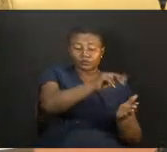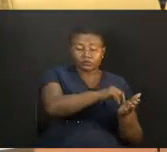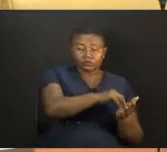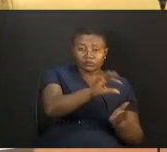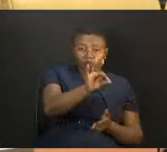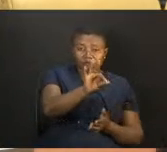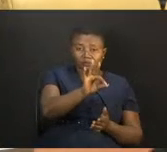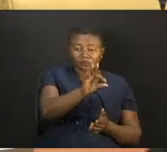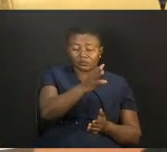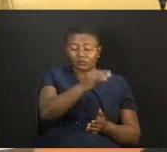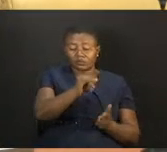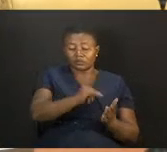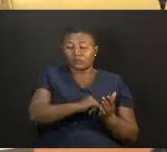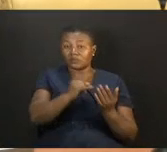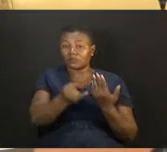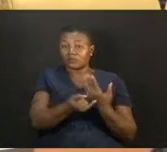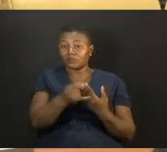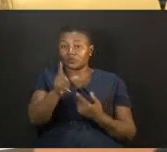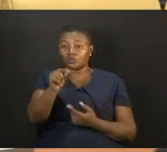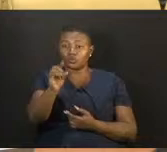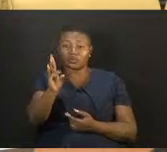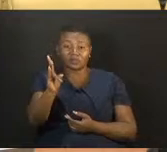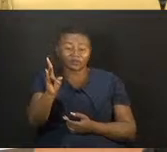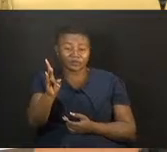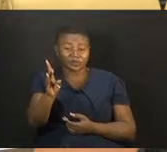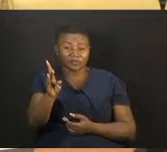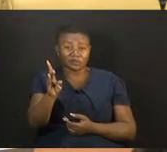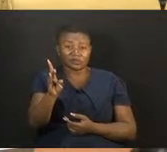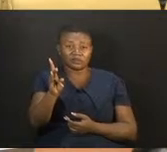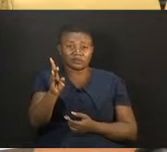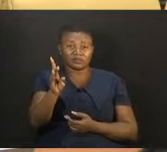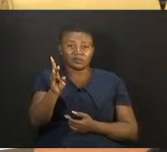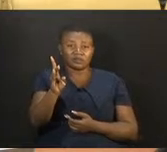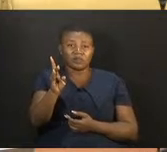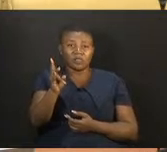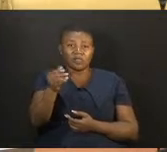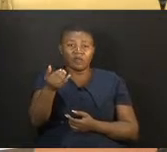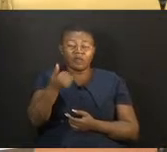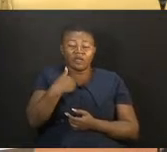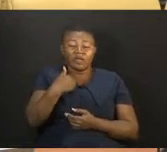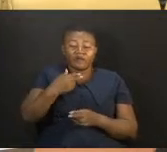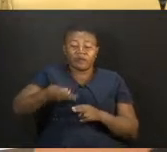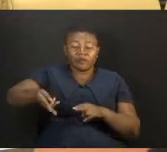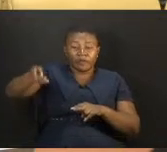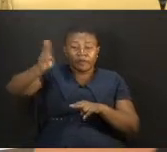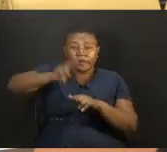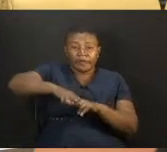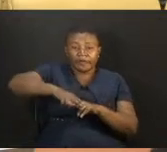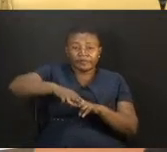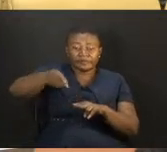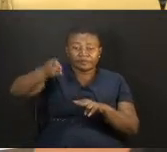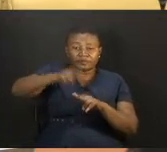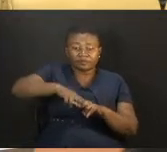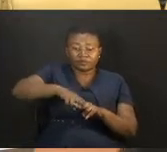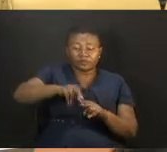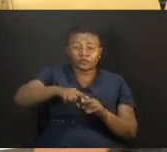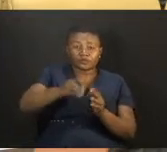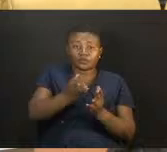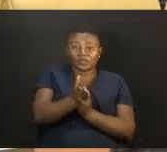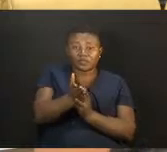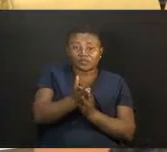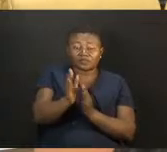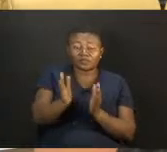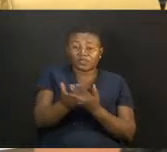January 2017, there was an exponential increase, the access by